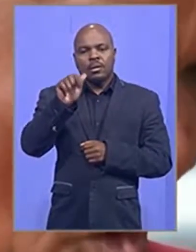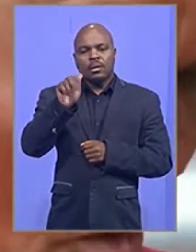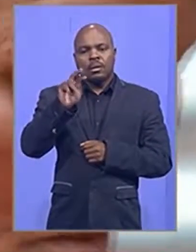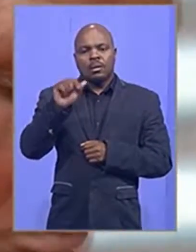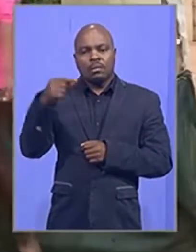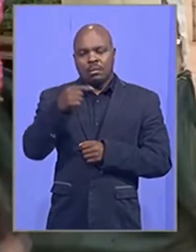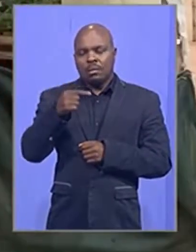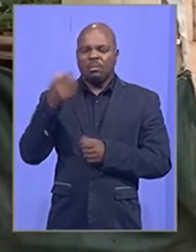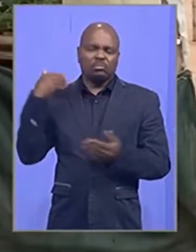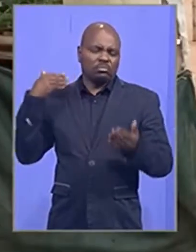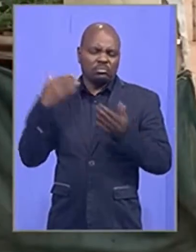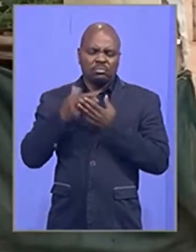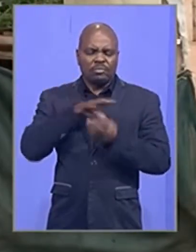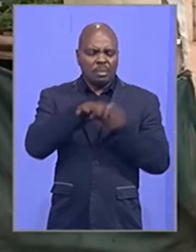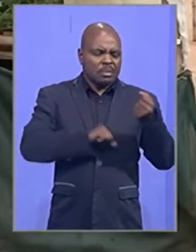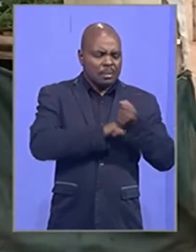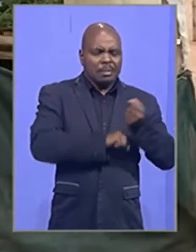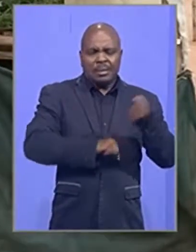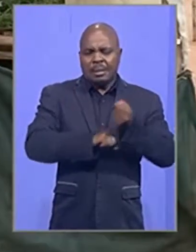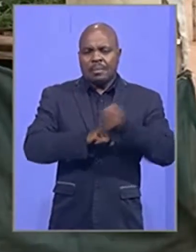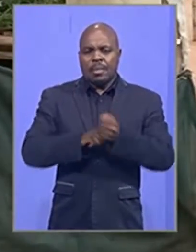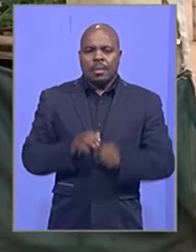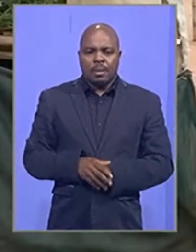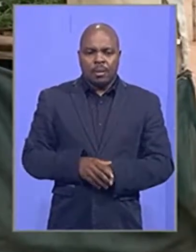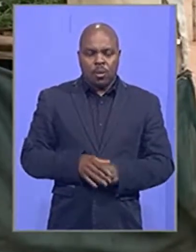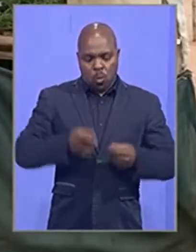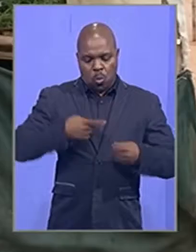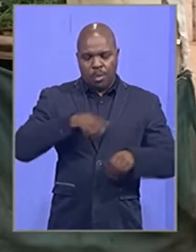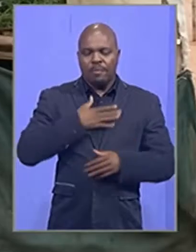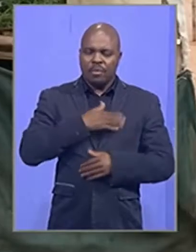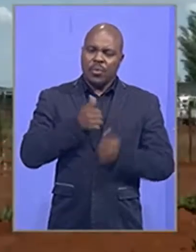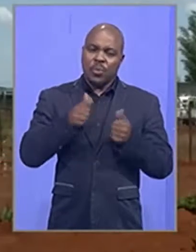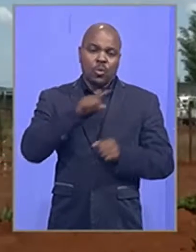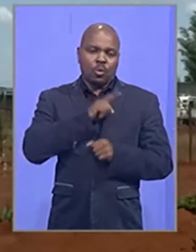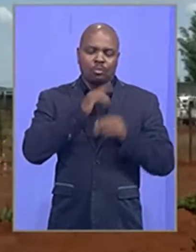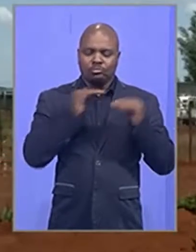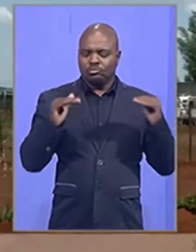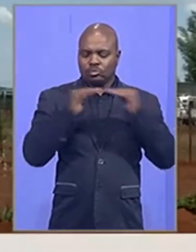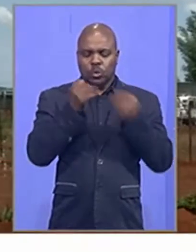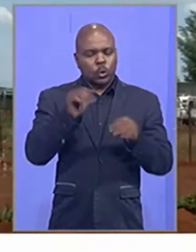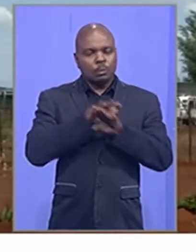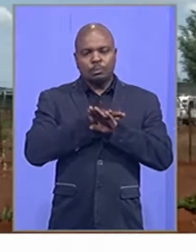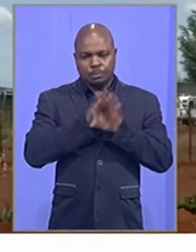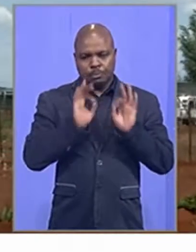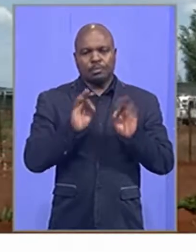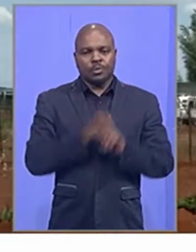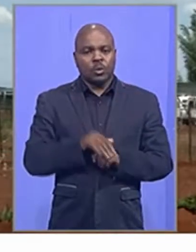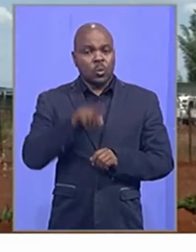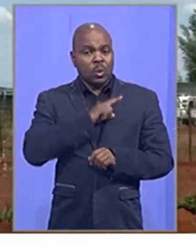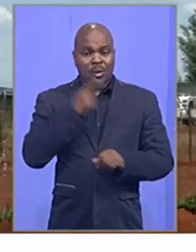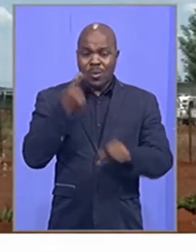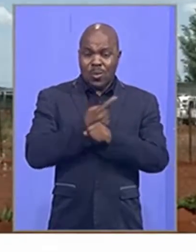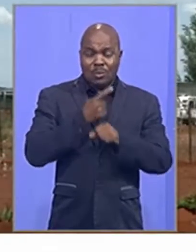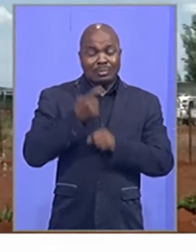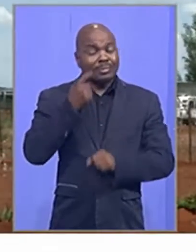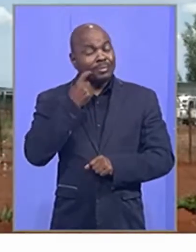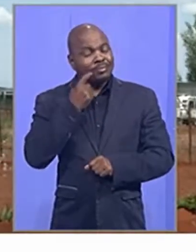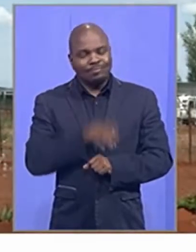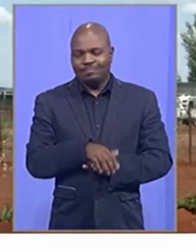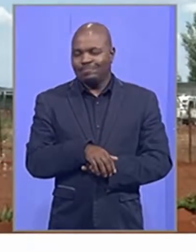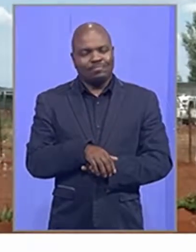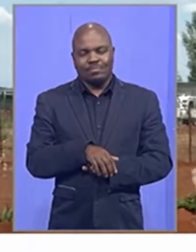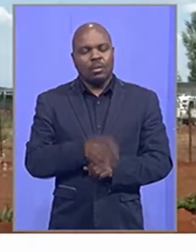dinakong tsena tse mahlonoko. We are feeling very good because justice has been served. Because it's not always easy. We have